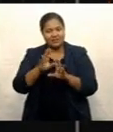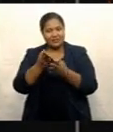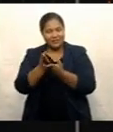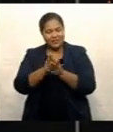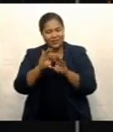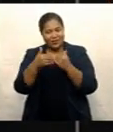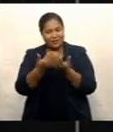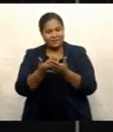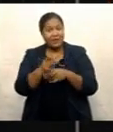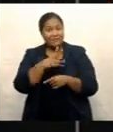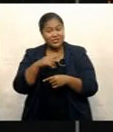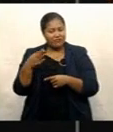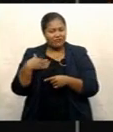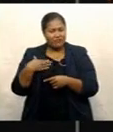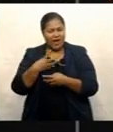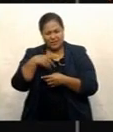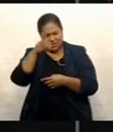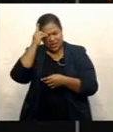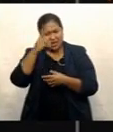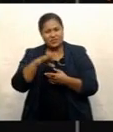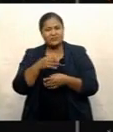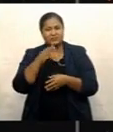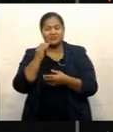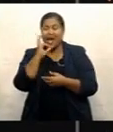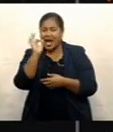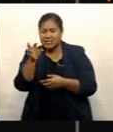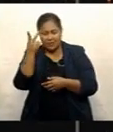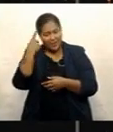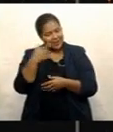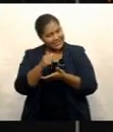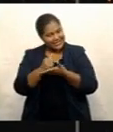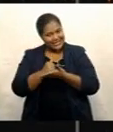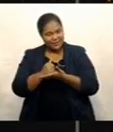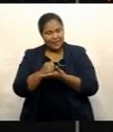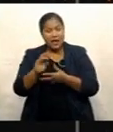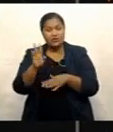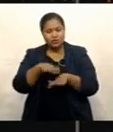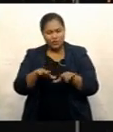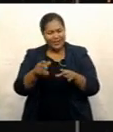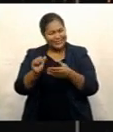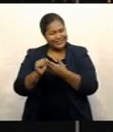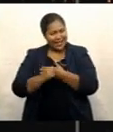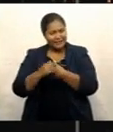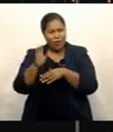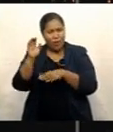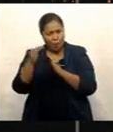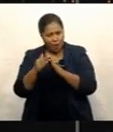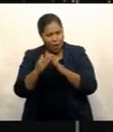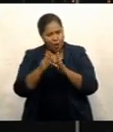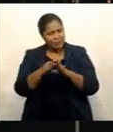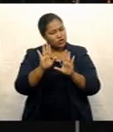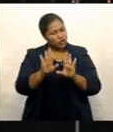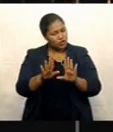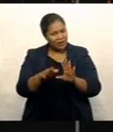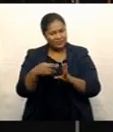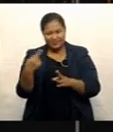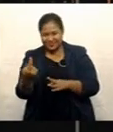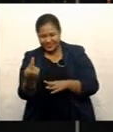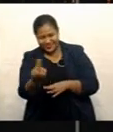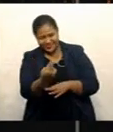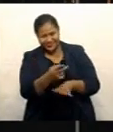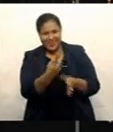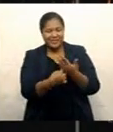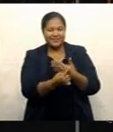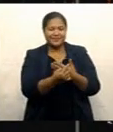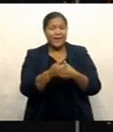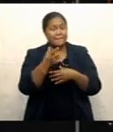The Ministry of Education is urging all parents to keep their children safe at home and restrict any unnecessary movements as